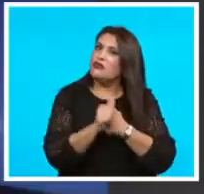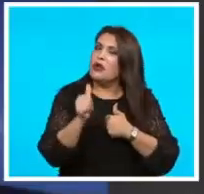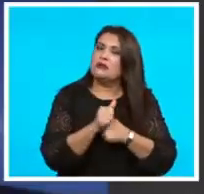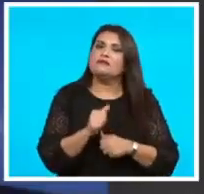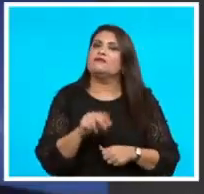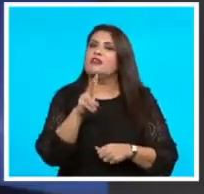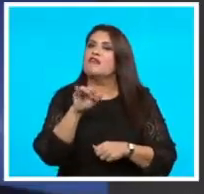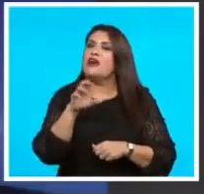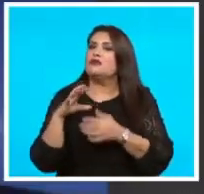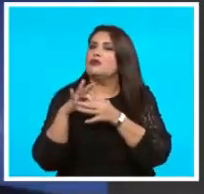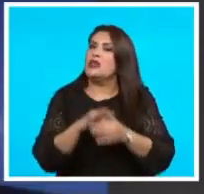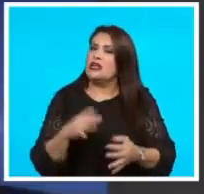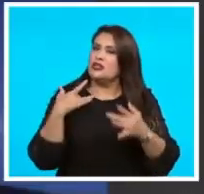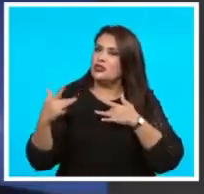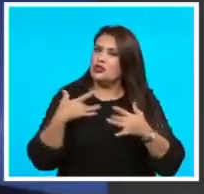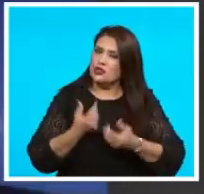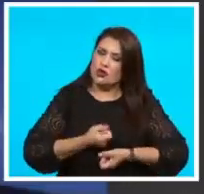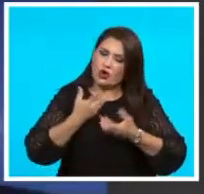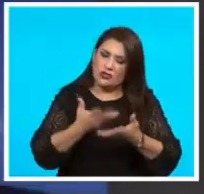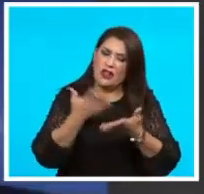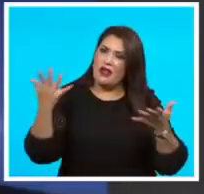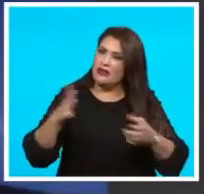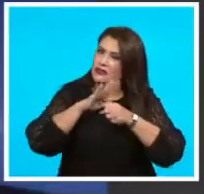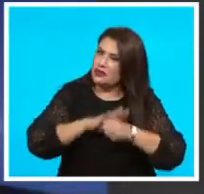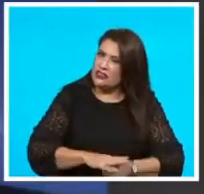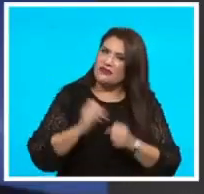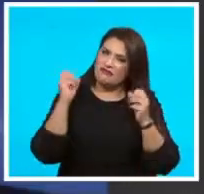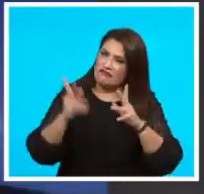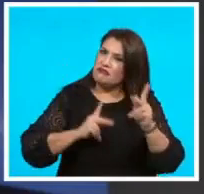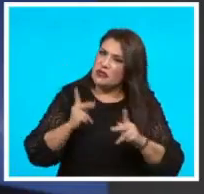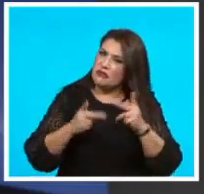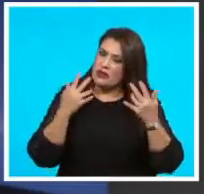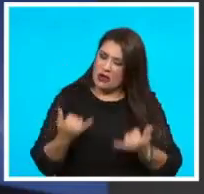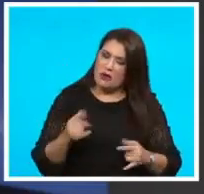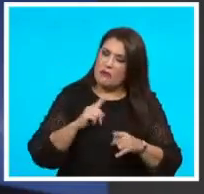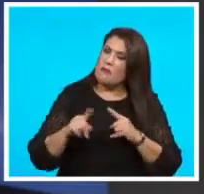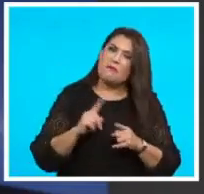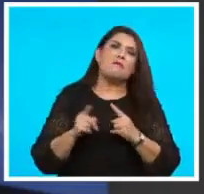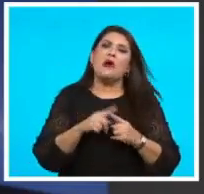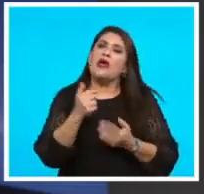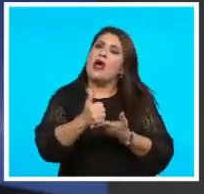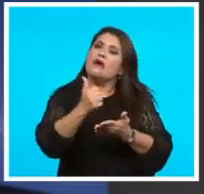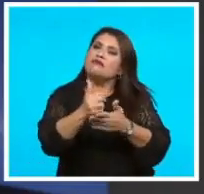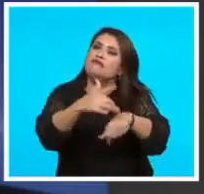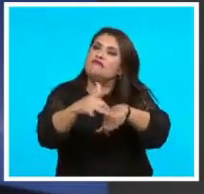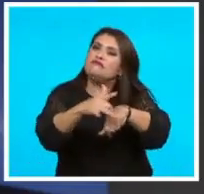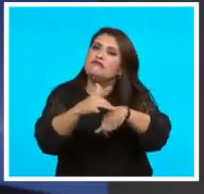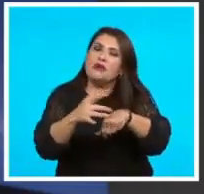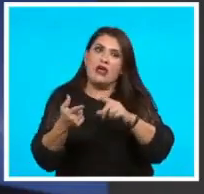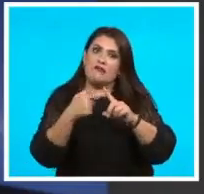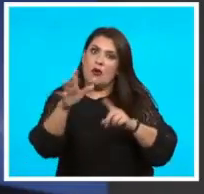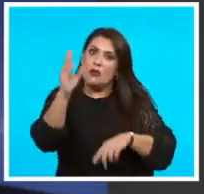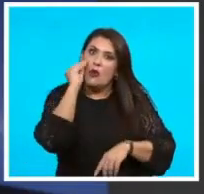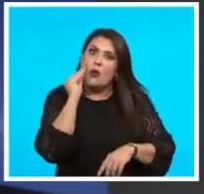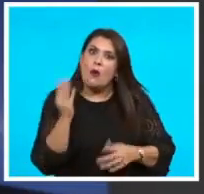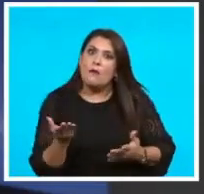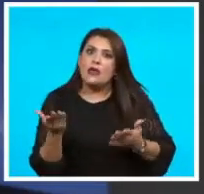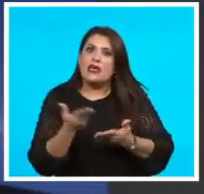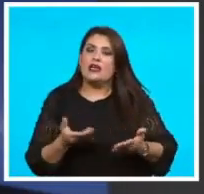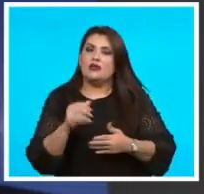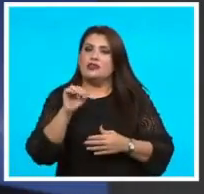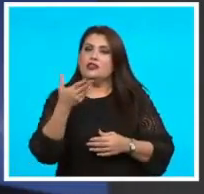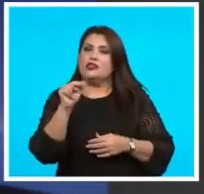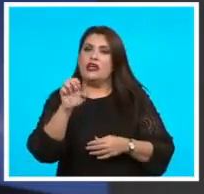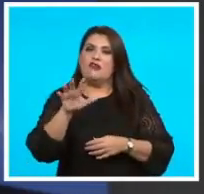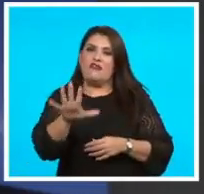Virus-related concerns causing a lot of stress for a lot of people these days, but resources are available, and all from your own home. Here's Channel